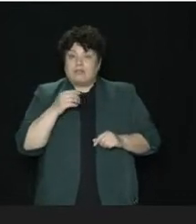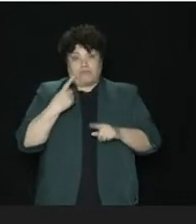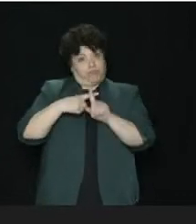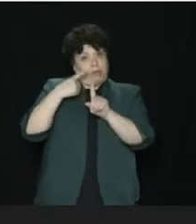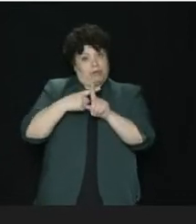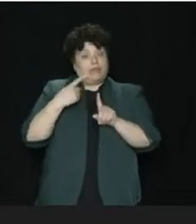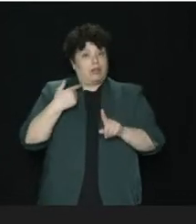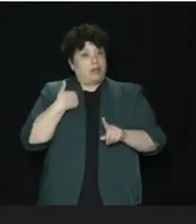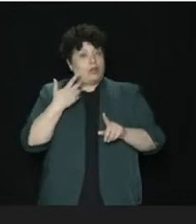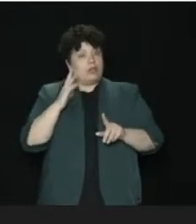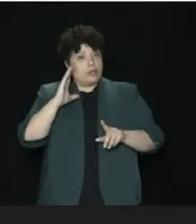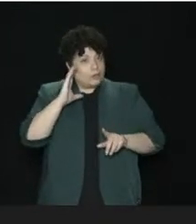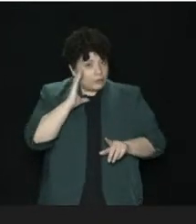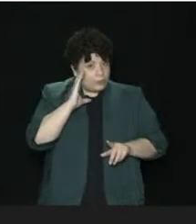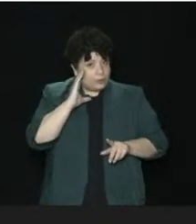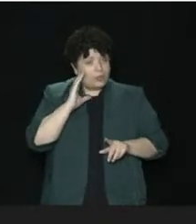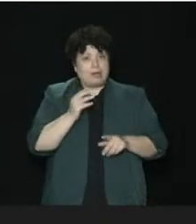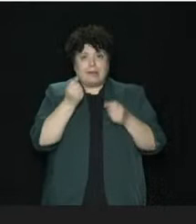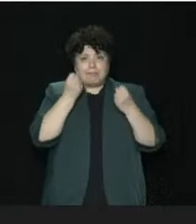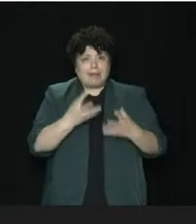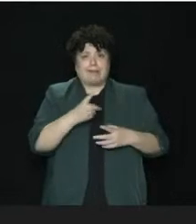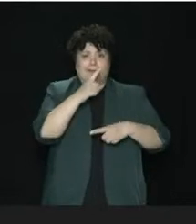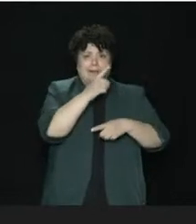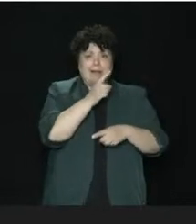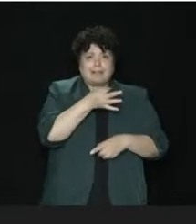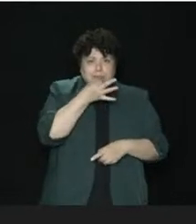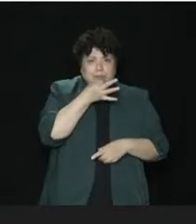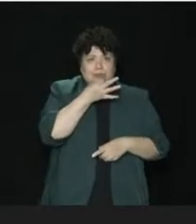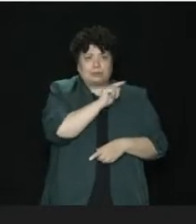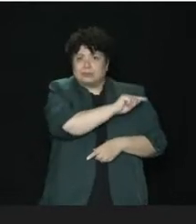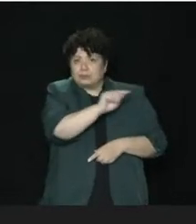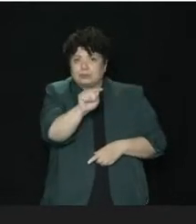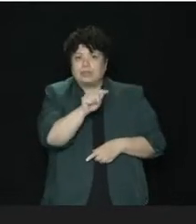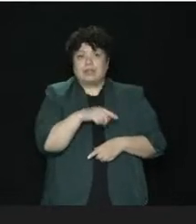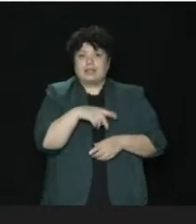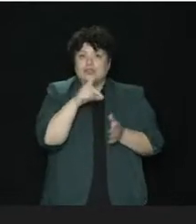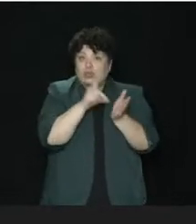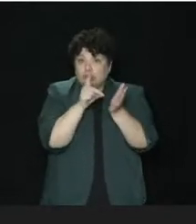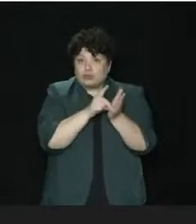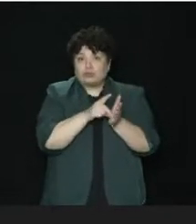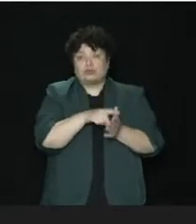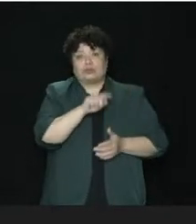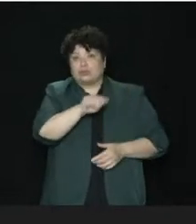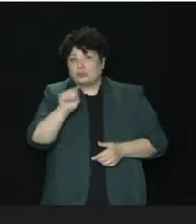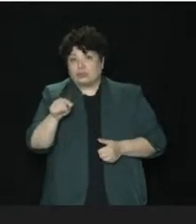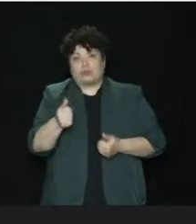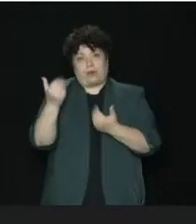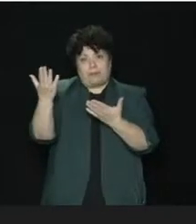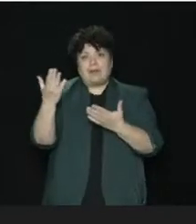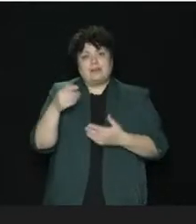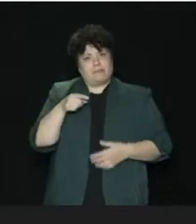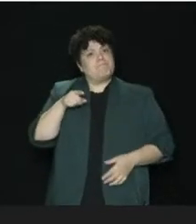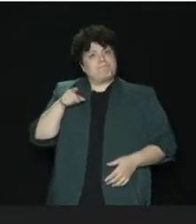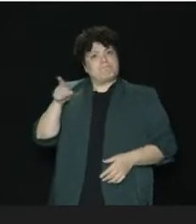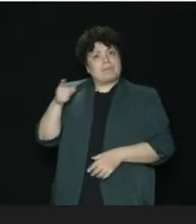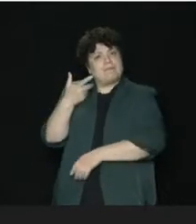from a broad range of medical experts and doctors making recommendations to keep us safe. The bottom line is we